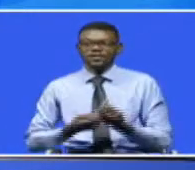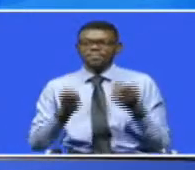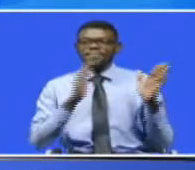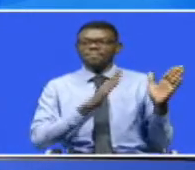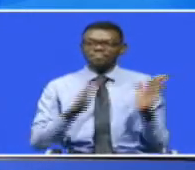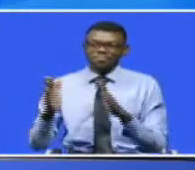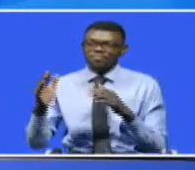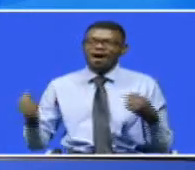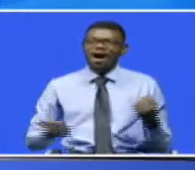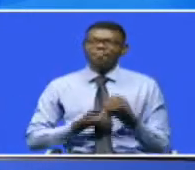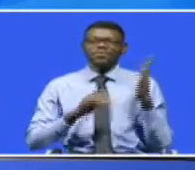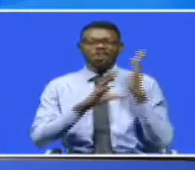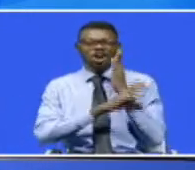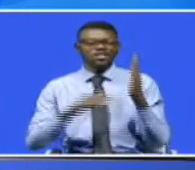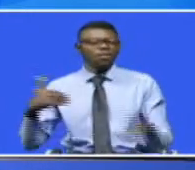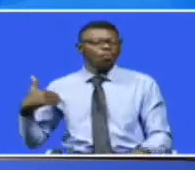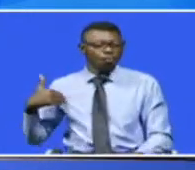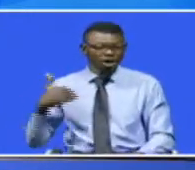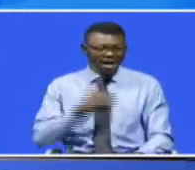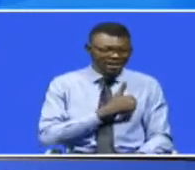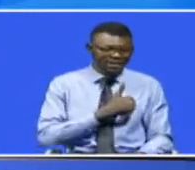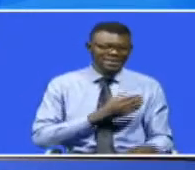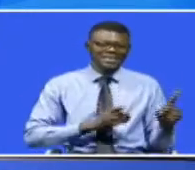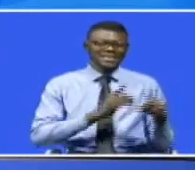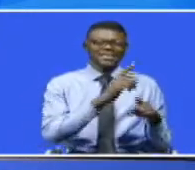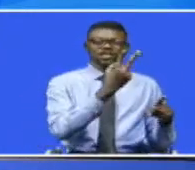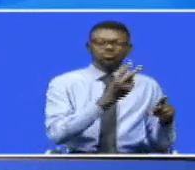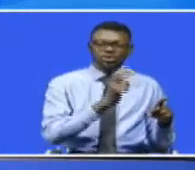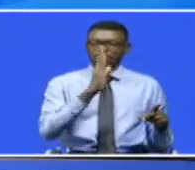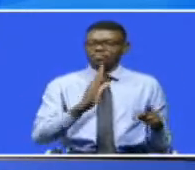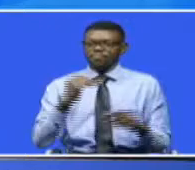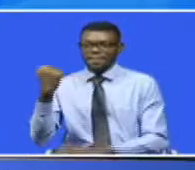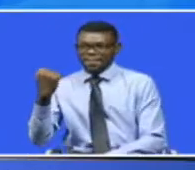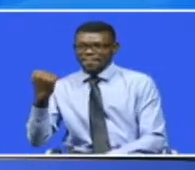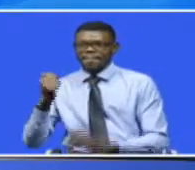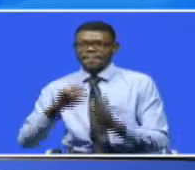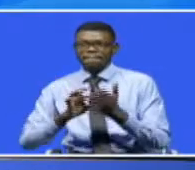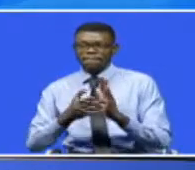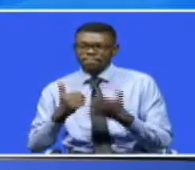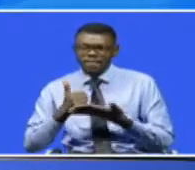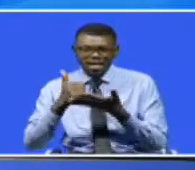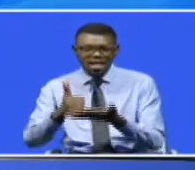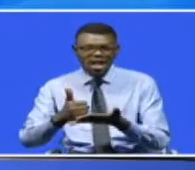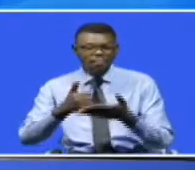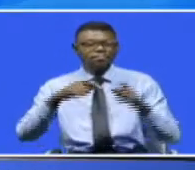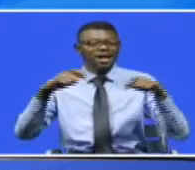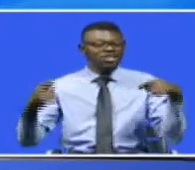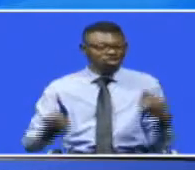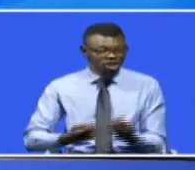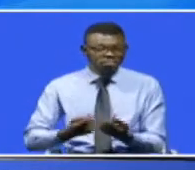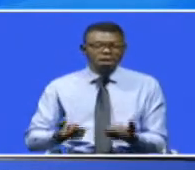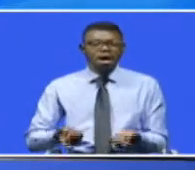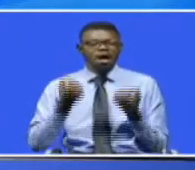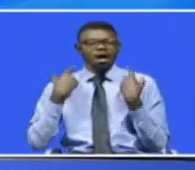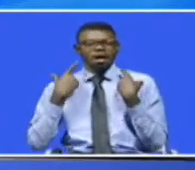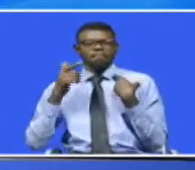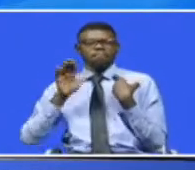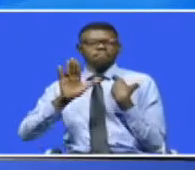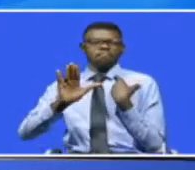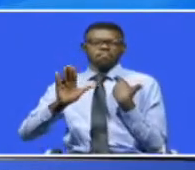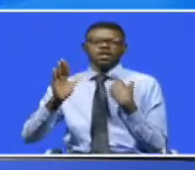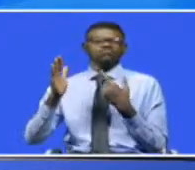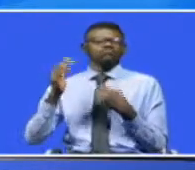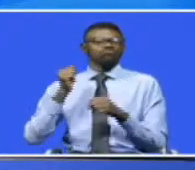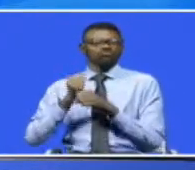for Poland from the 20th of May will give the team a scope of understanding more so in what they should